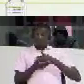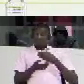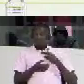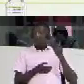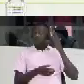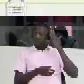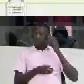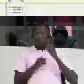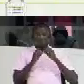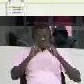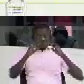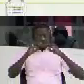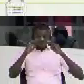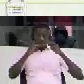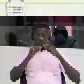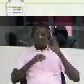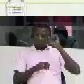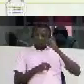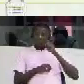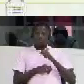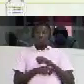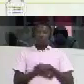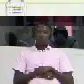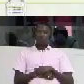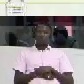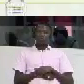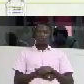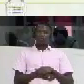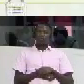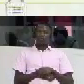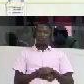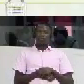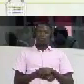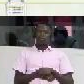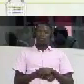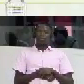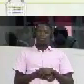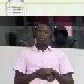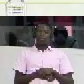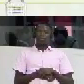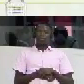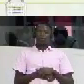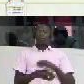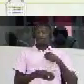if my seniors came down and they came along with the message,